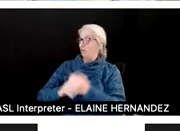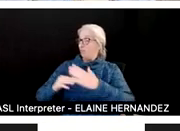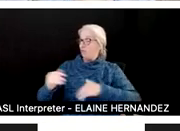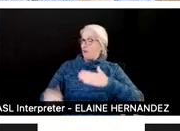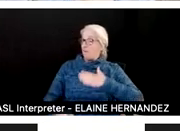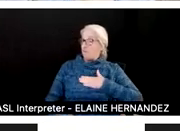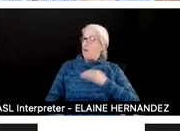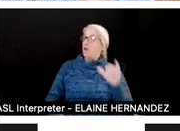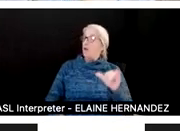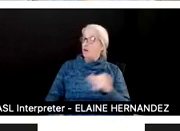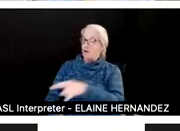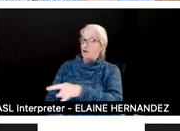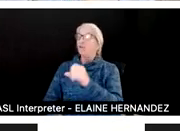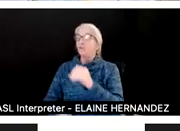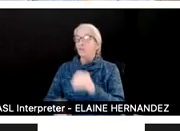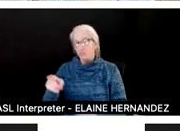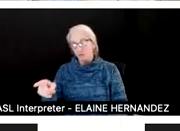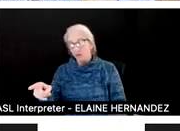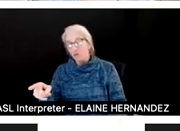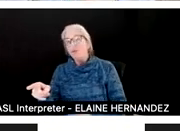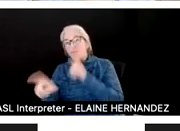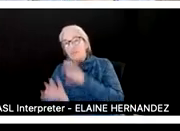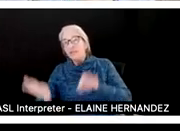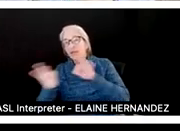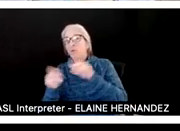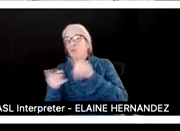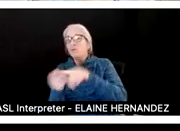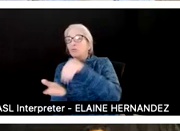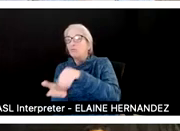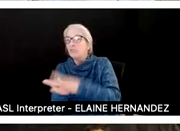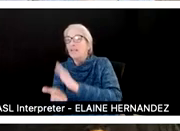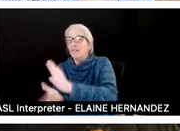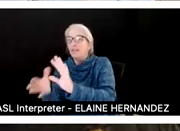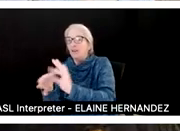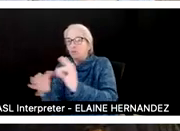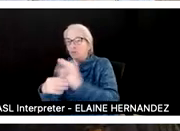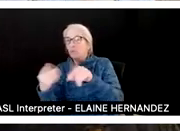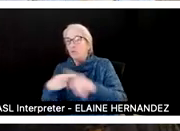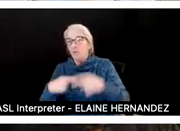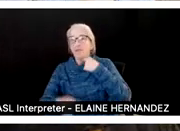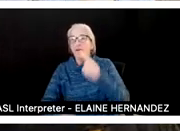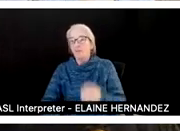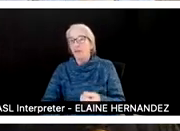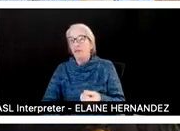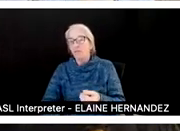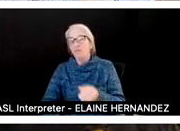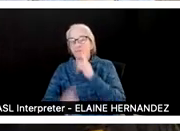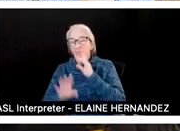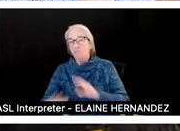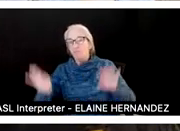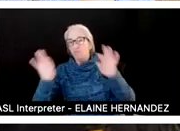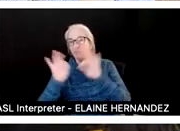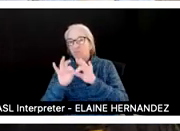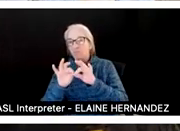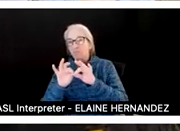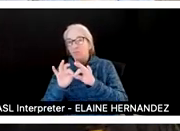There'll be something of a contemporaneous record that might be very helpful to the person that you got the statement